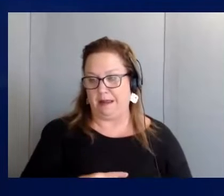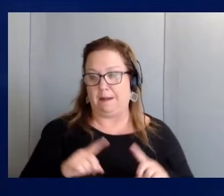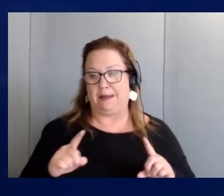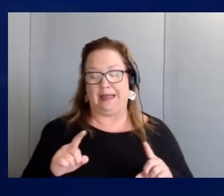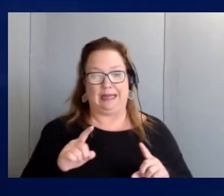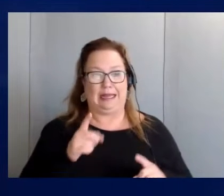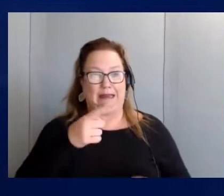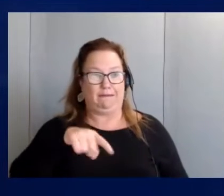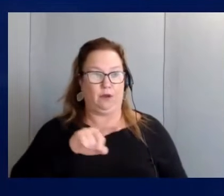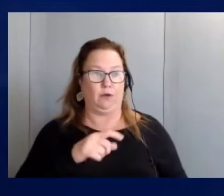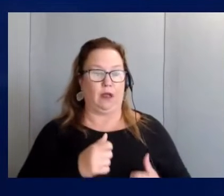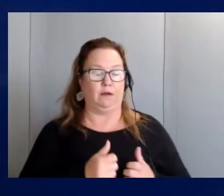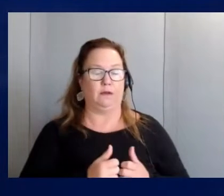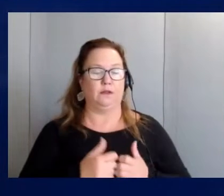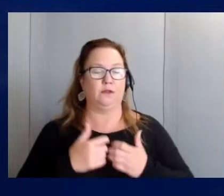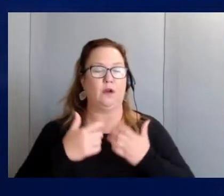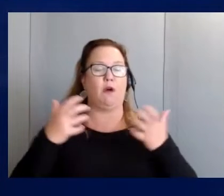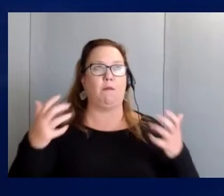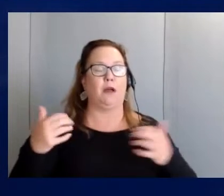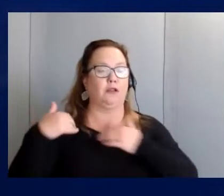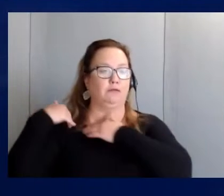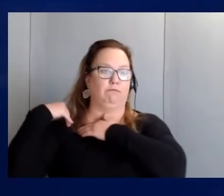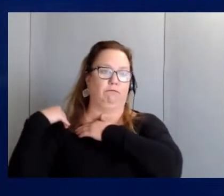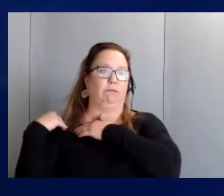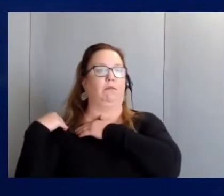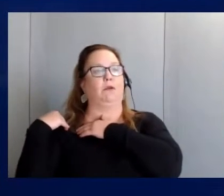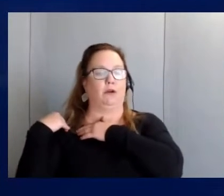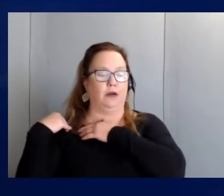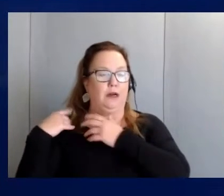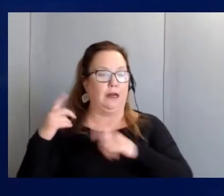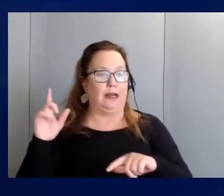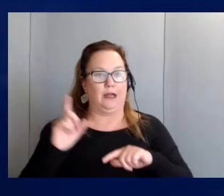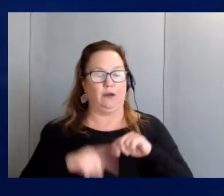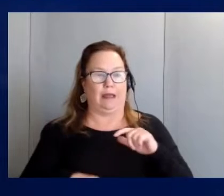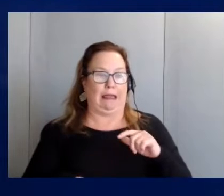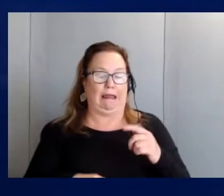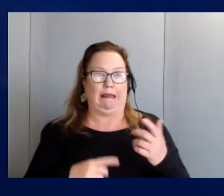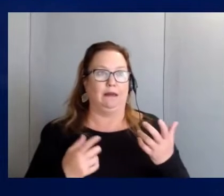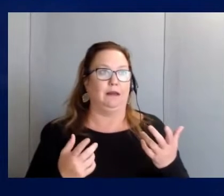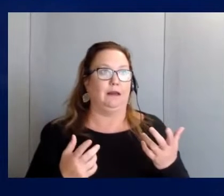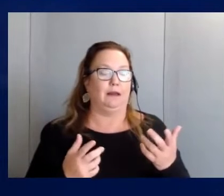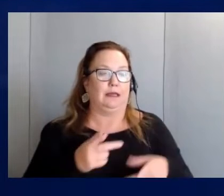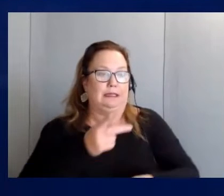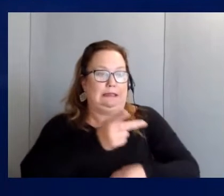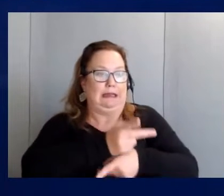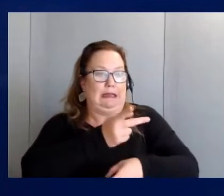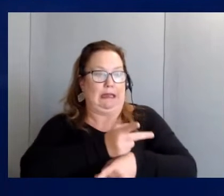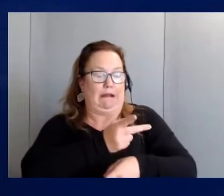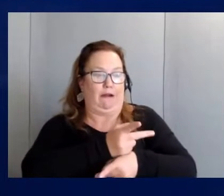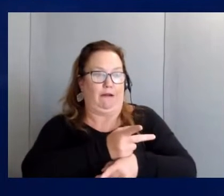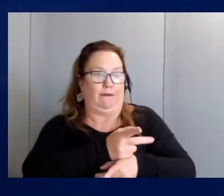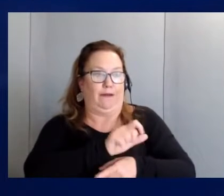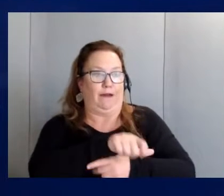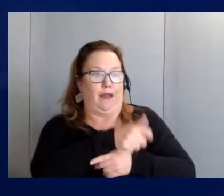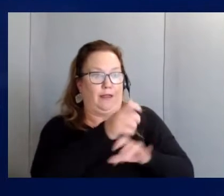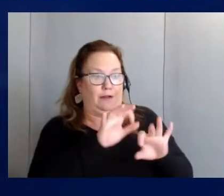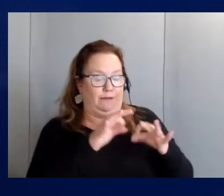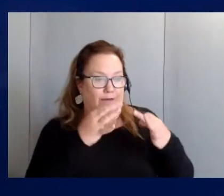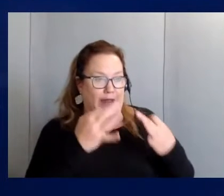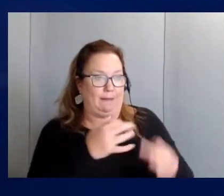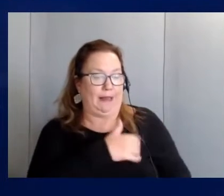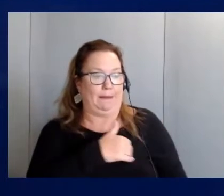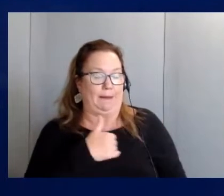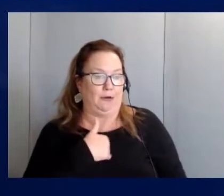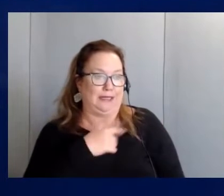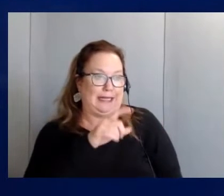has so much burden that they really are unable to A, care for their loved one in the way that they need or deserve,